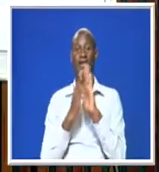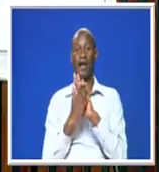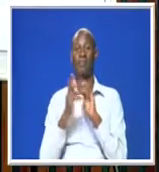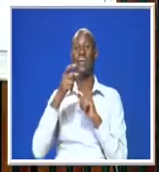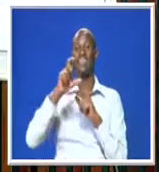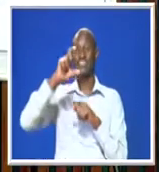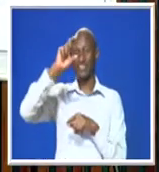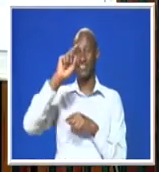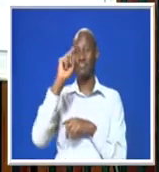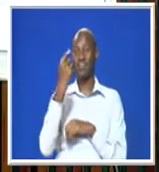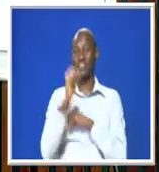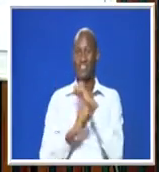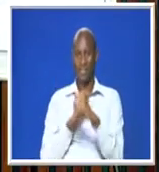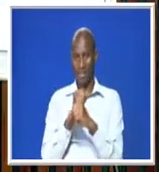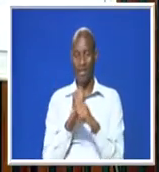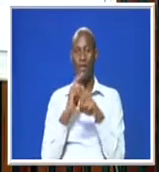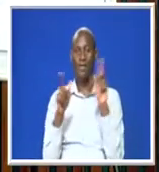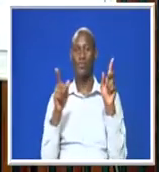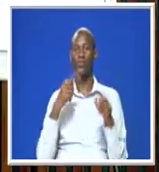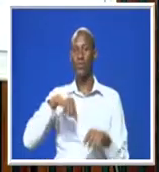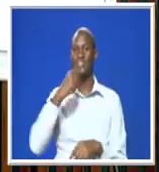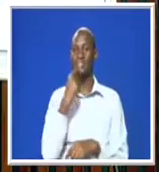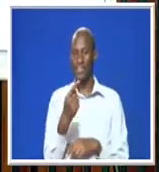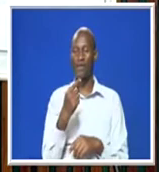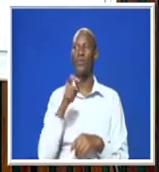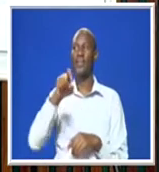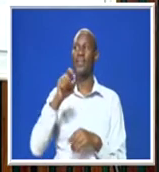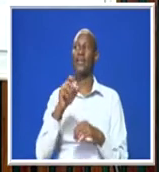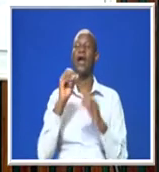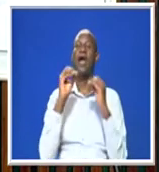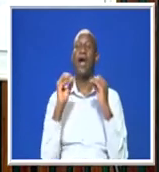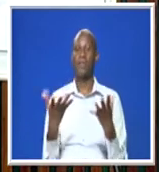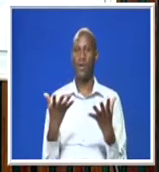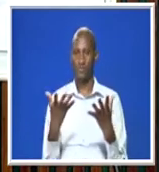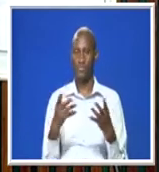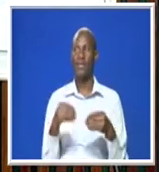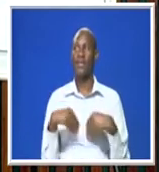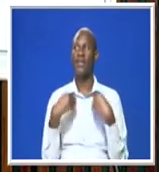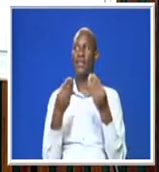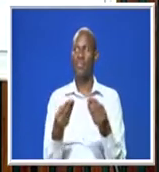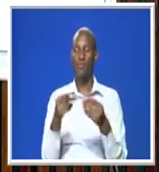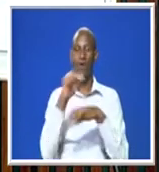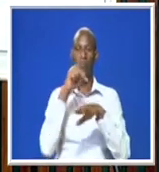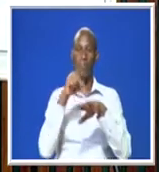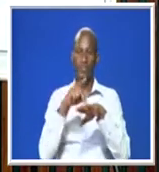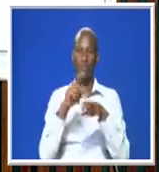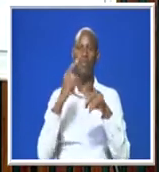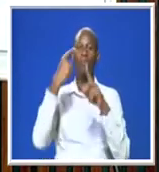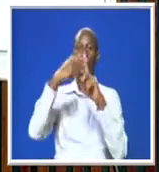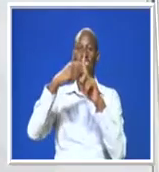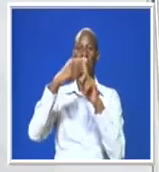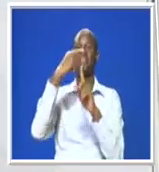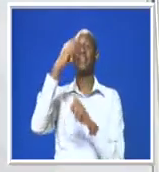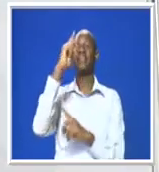interest for the first year. But we said we need the amount. Amount is given by principal plus interest.